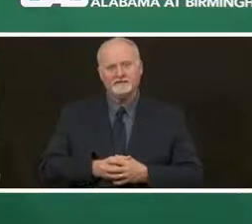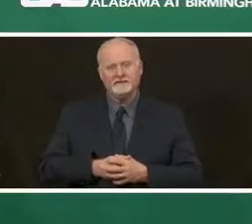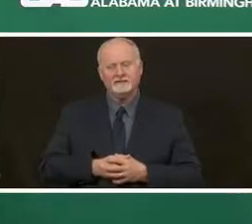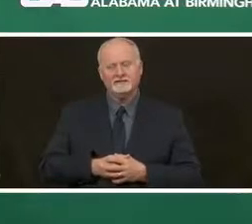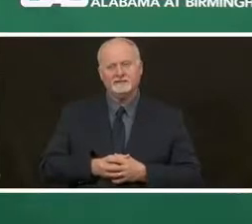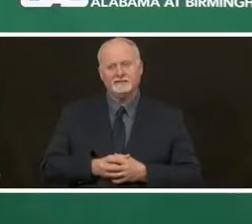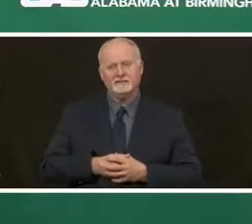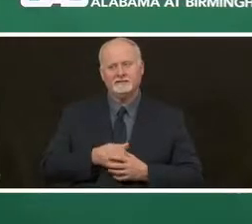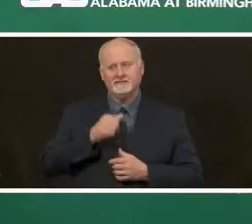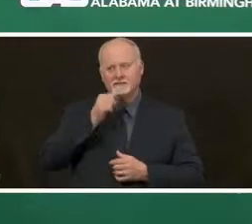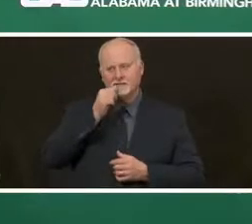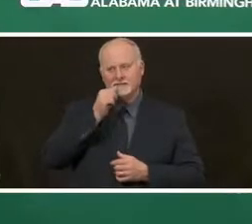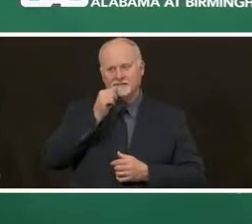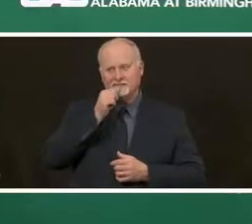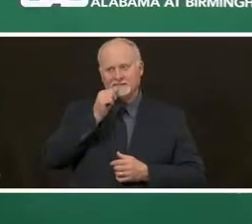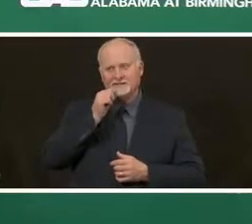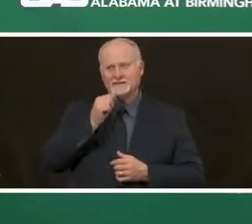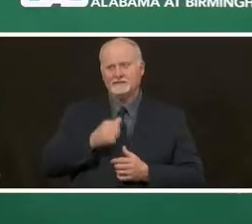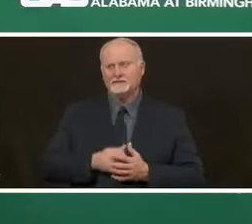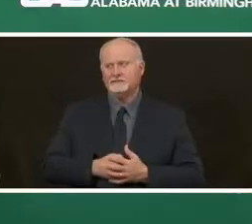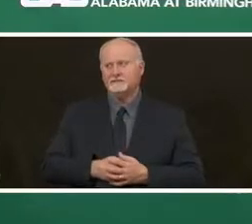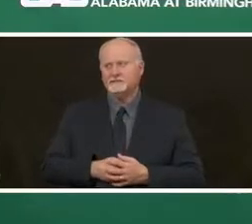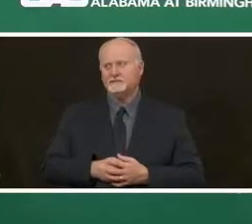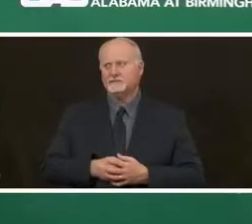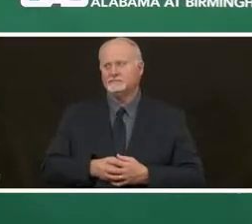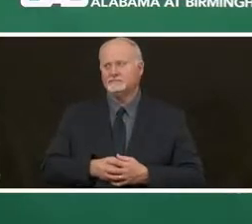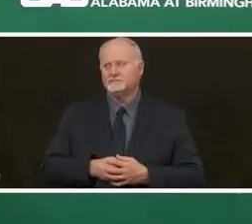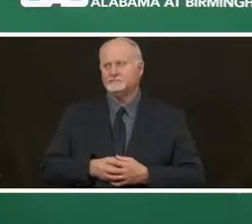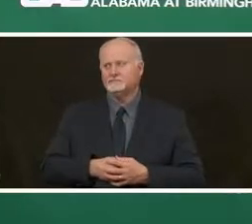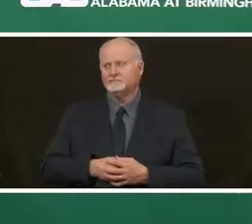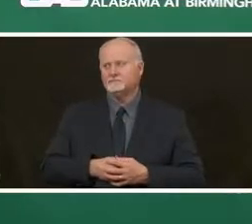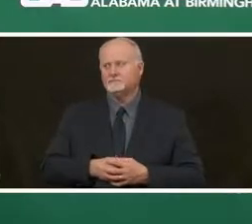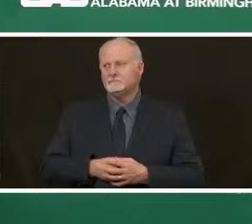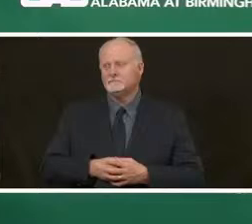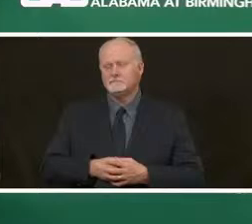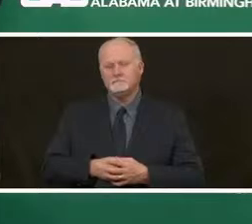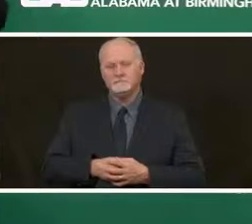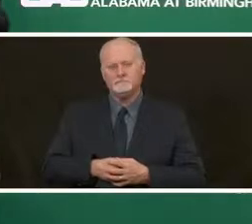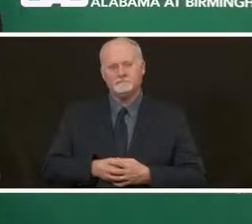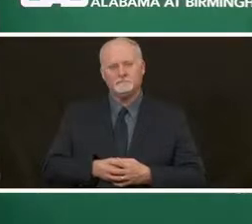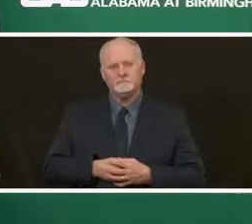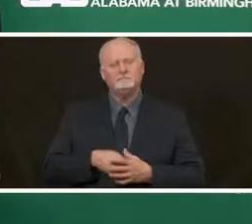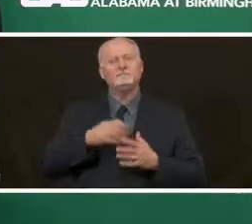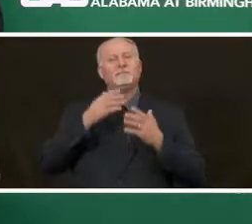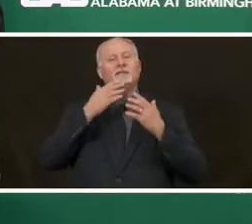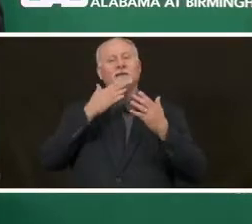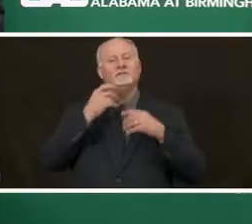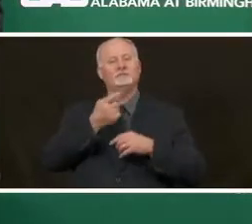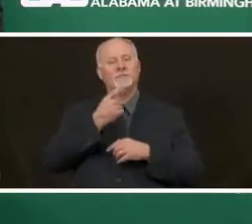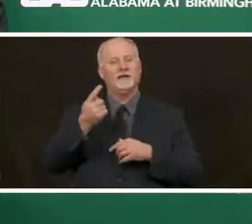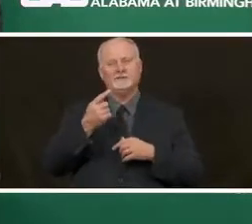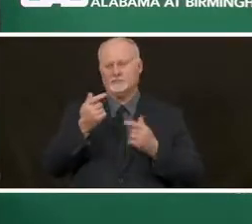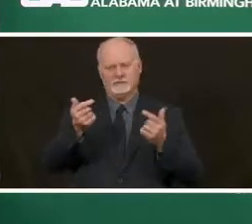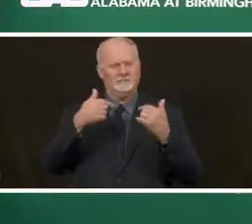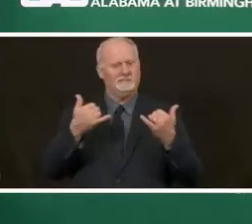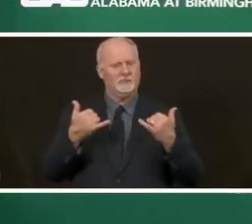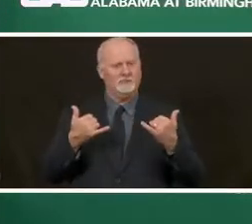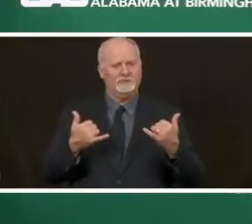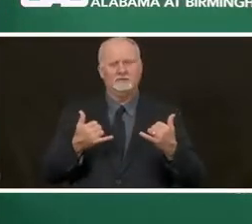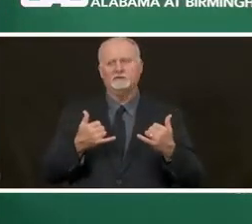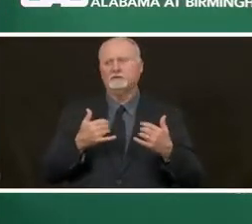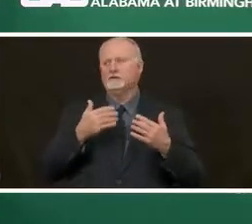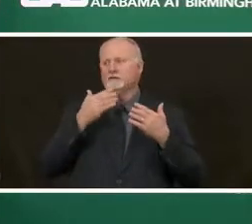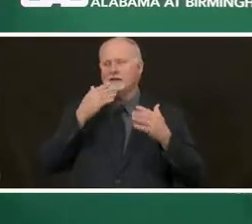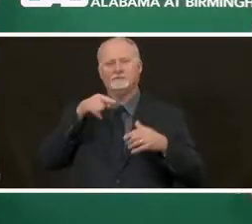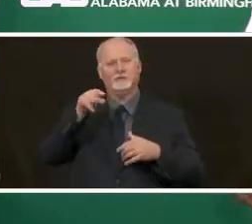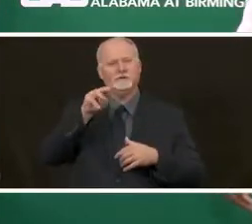Thank you. Tyler, I think that's all for our questions. All right, thank you everybody for being with us today, and again to